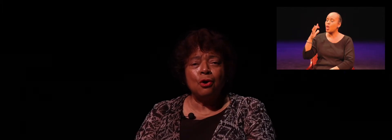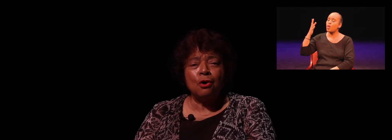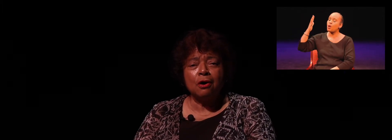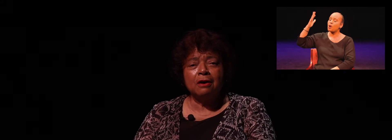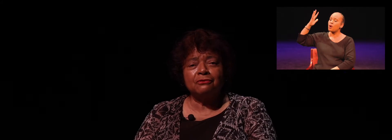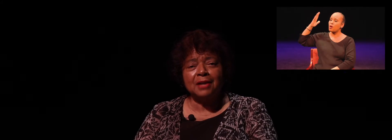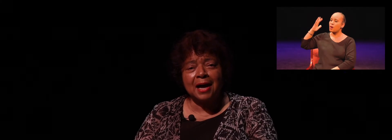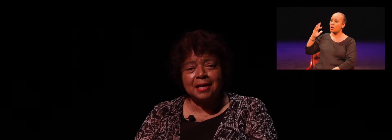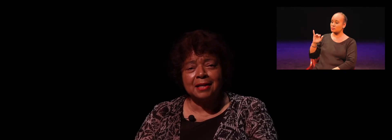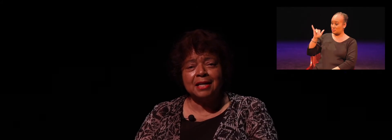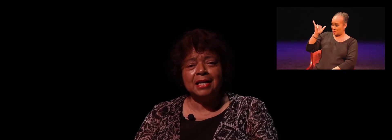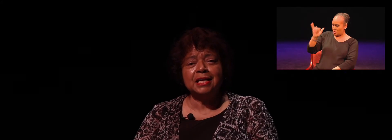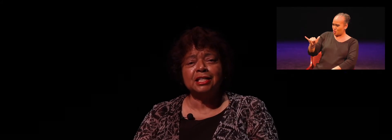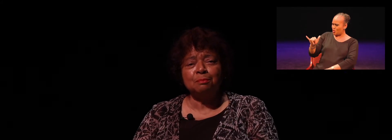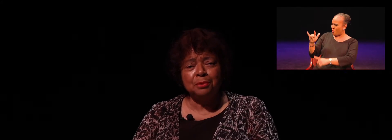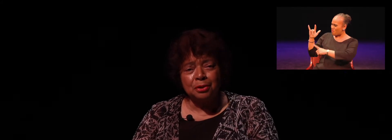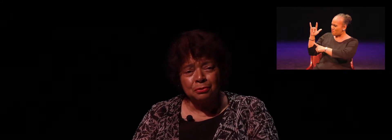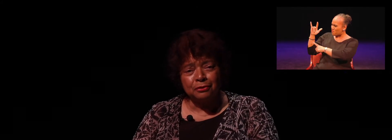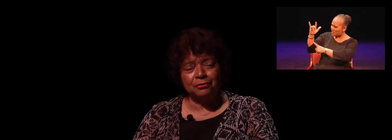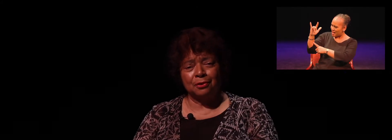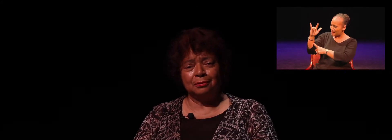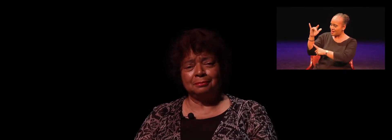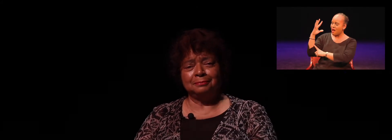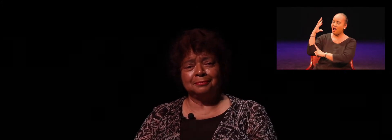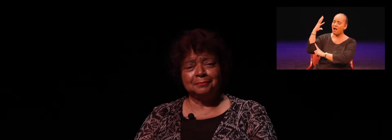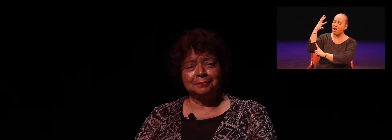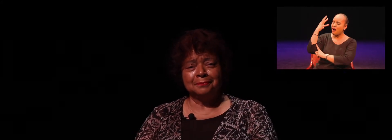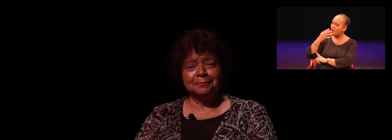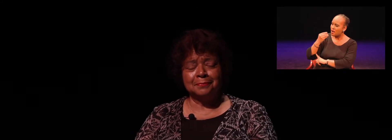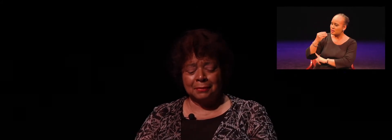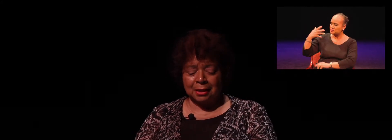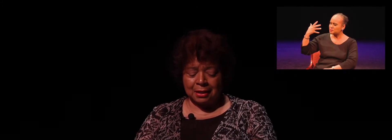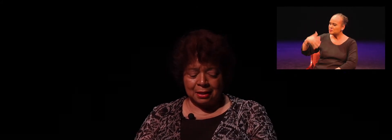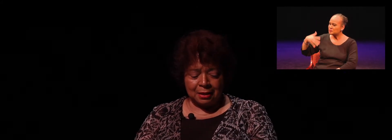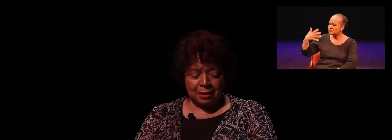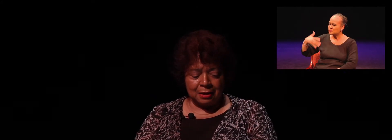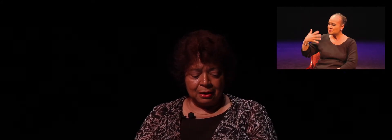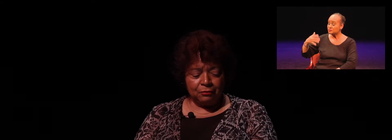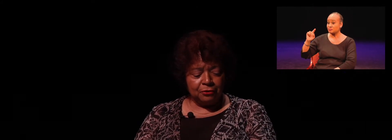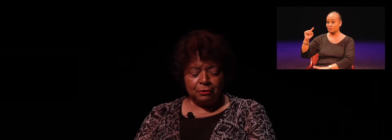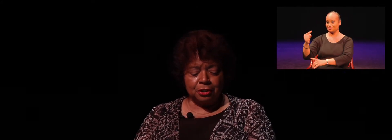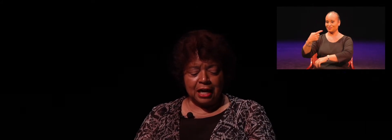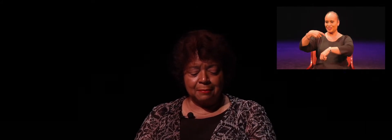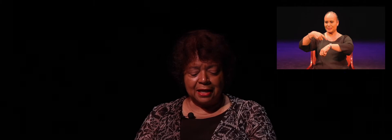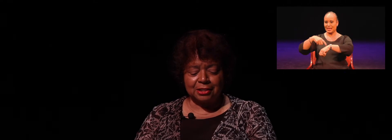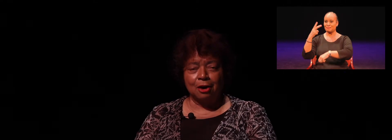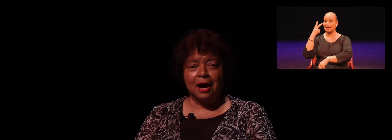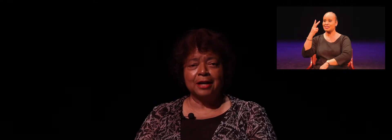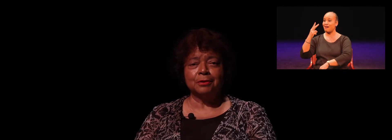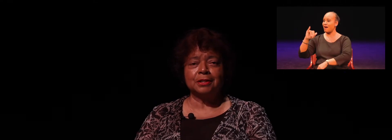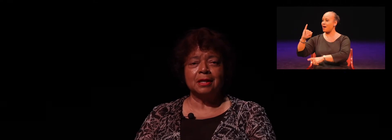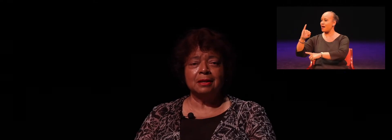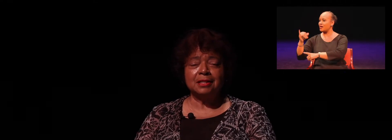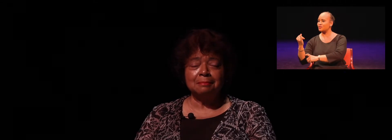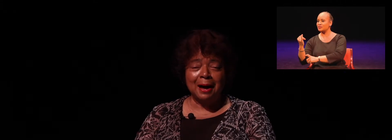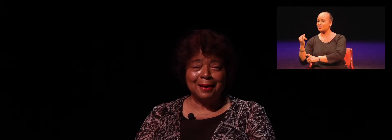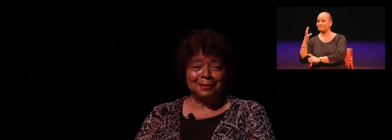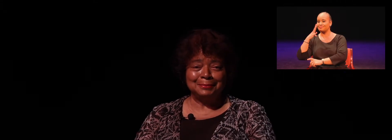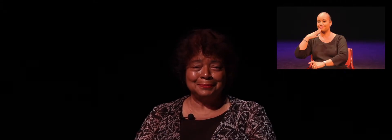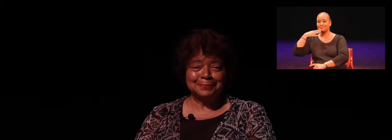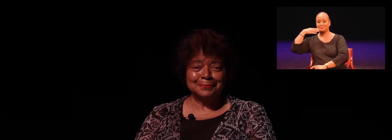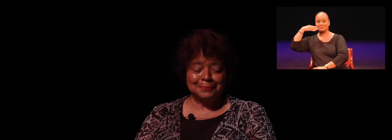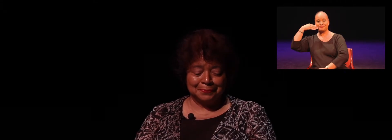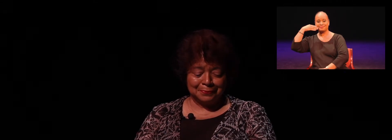Your flying is beautiful. For the first time, I saw Icarus